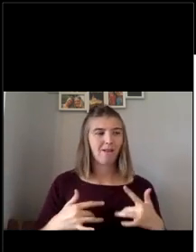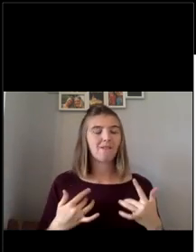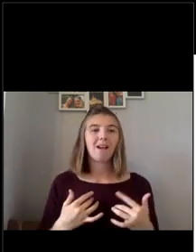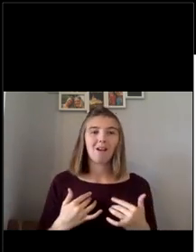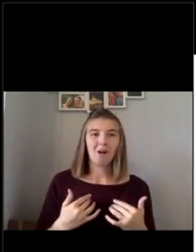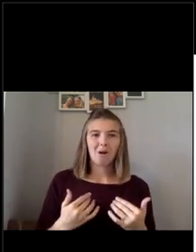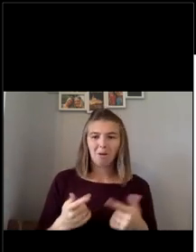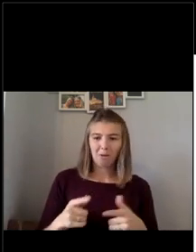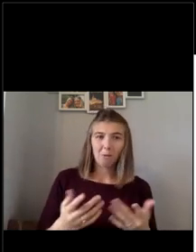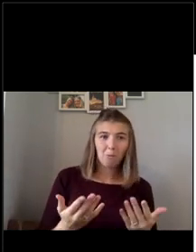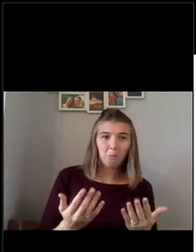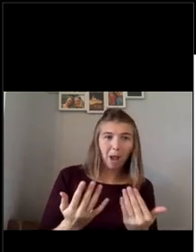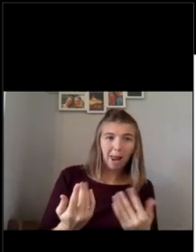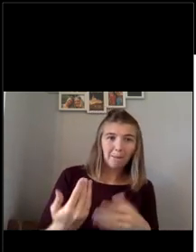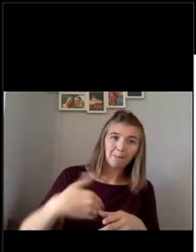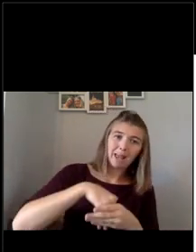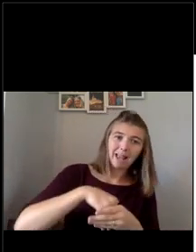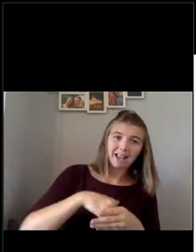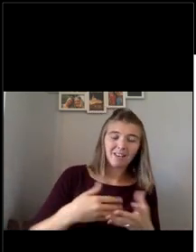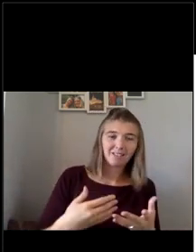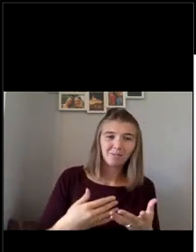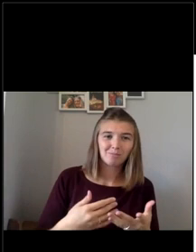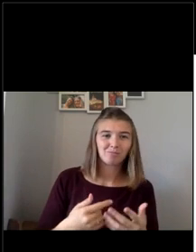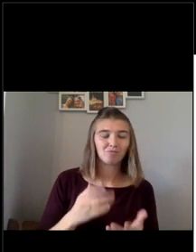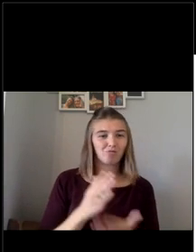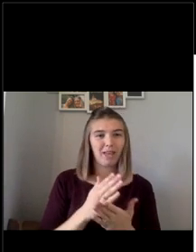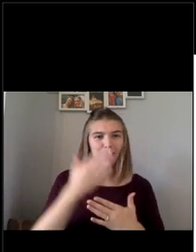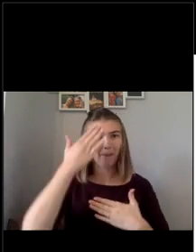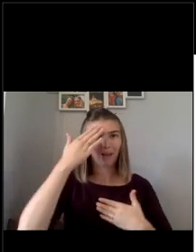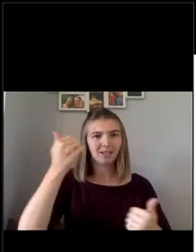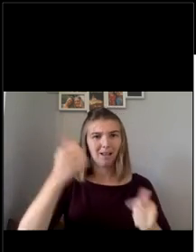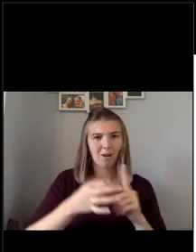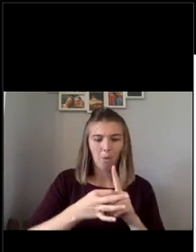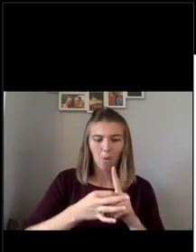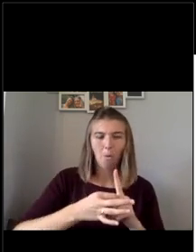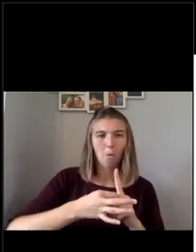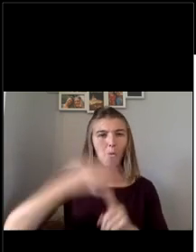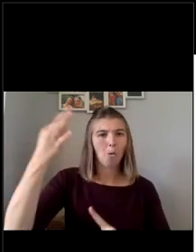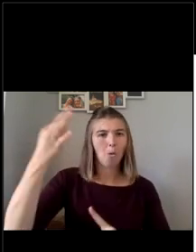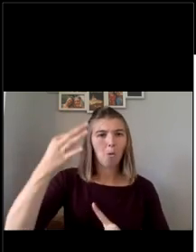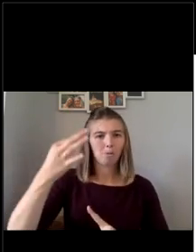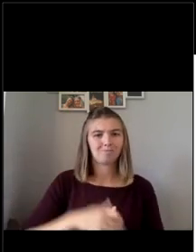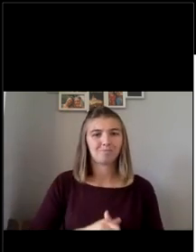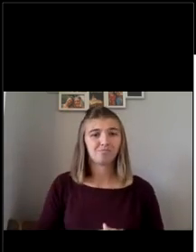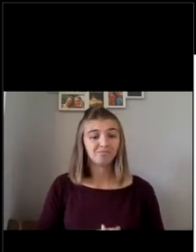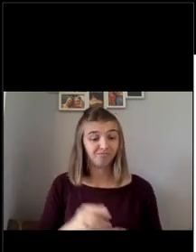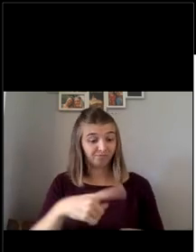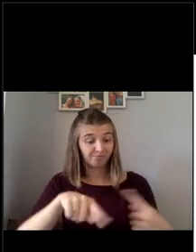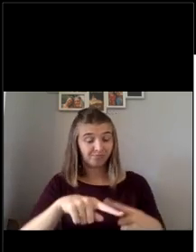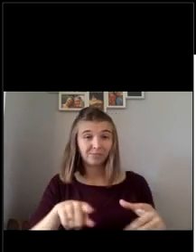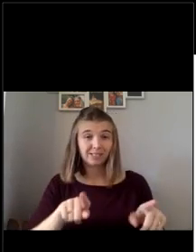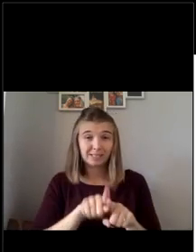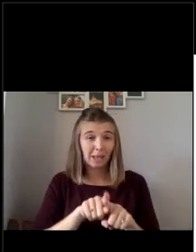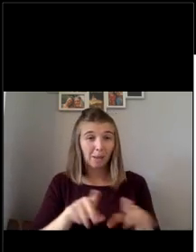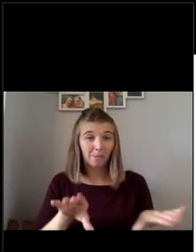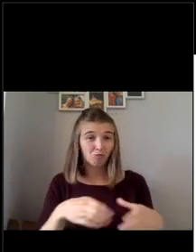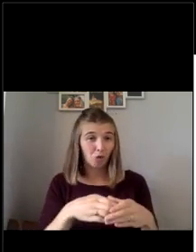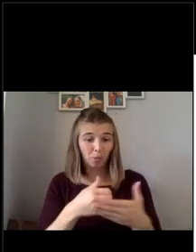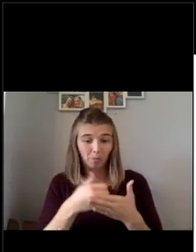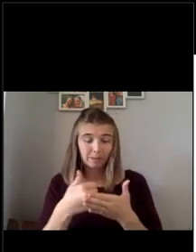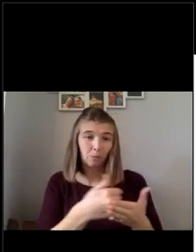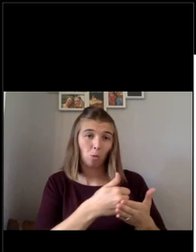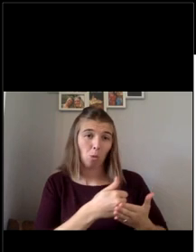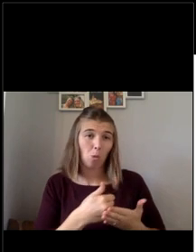my mental health. And, you know, and since then, we have supported each other through our careers, and they have helped me get through COVID